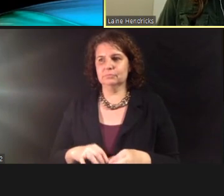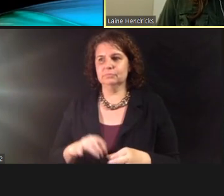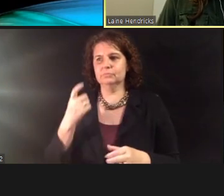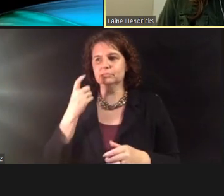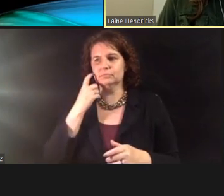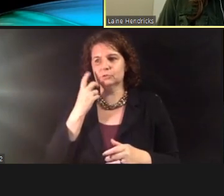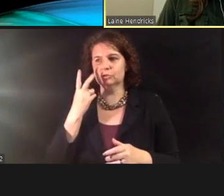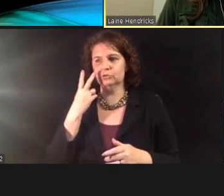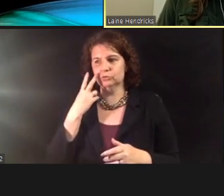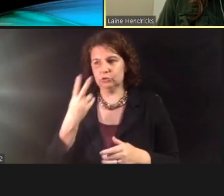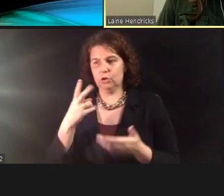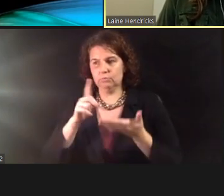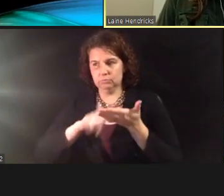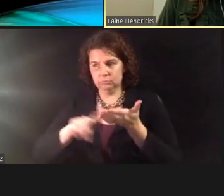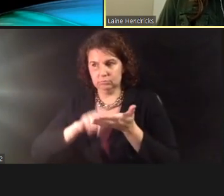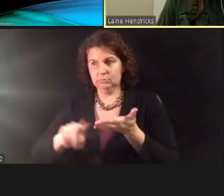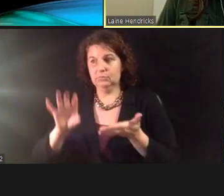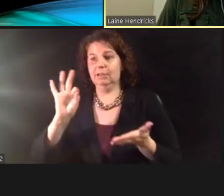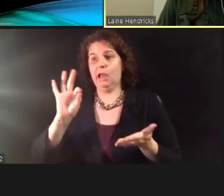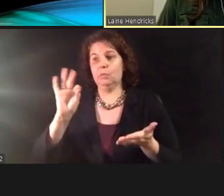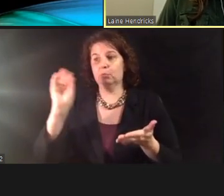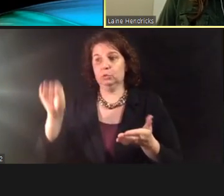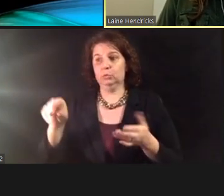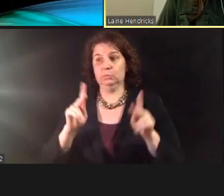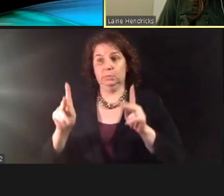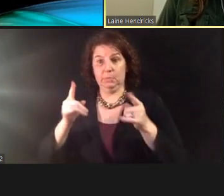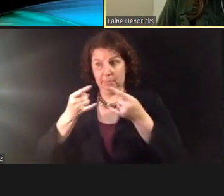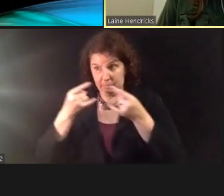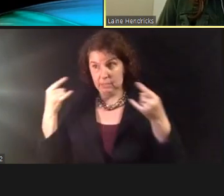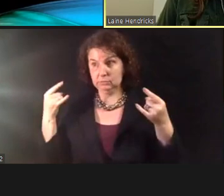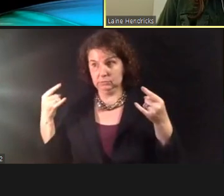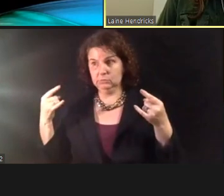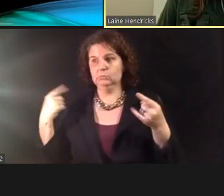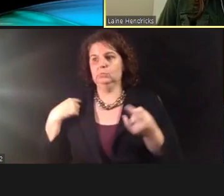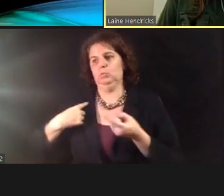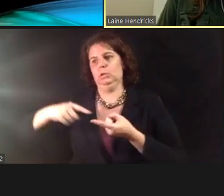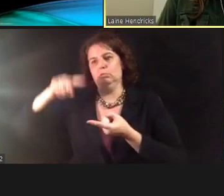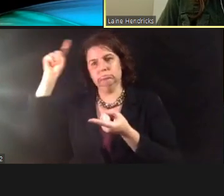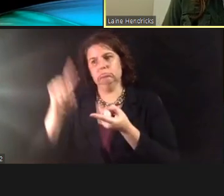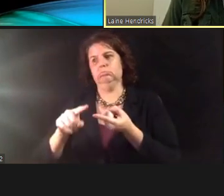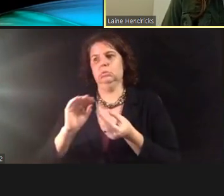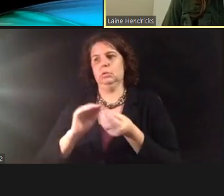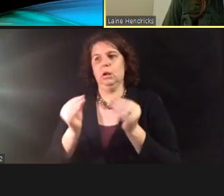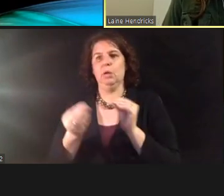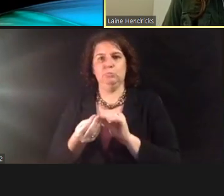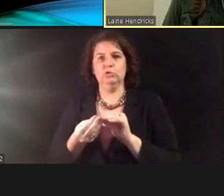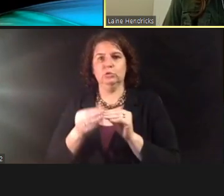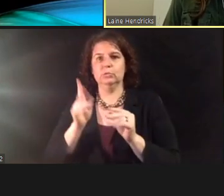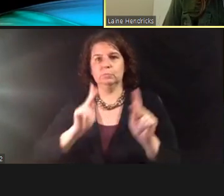of people wear masks, we can reduce the number of deaths estimated by December